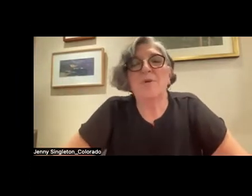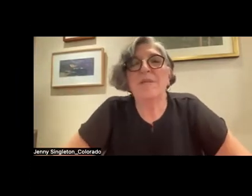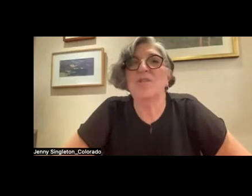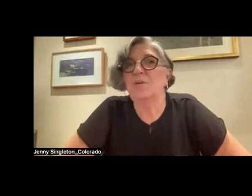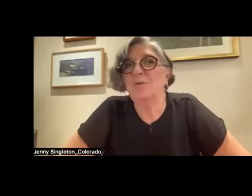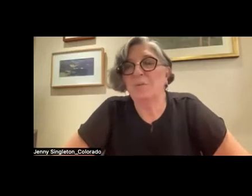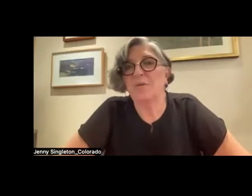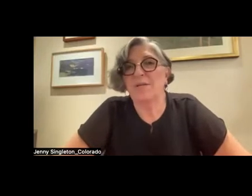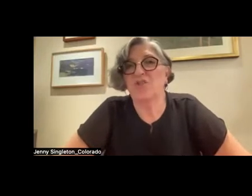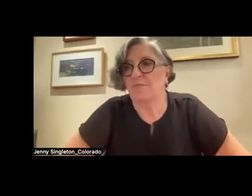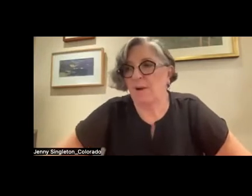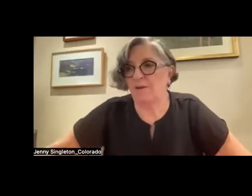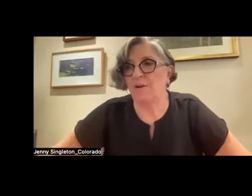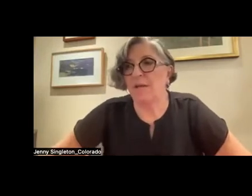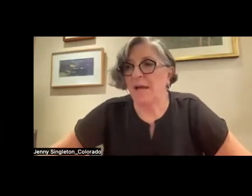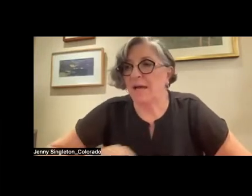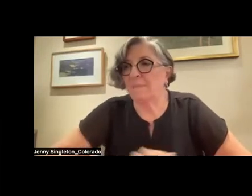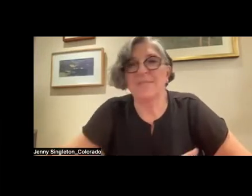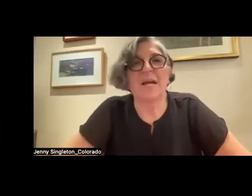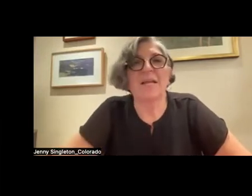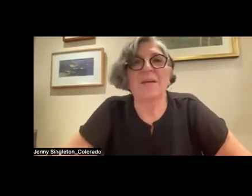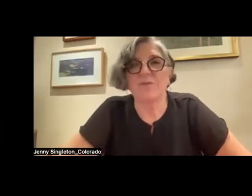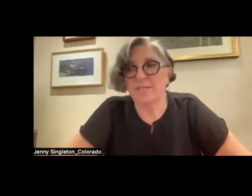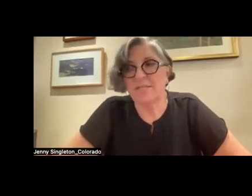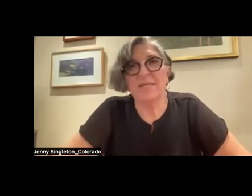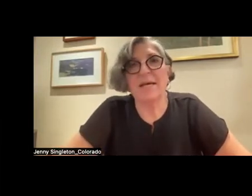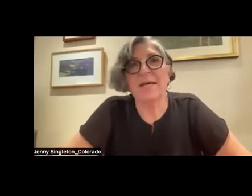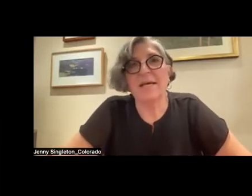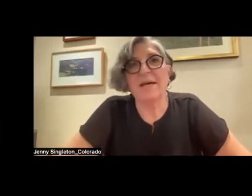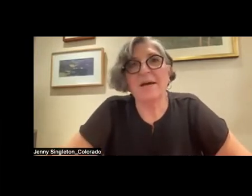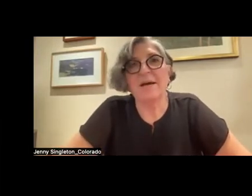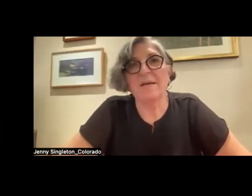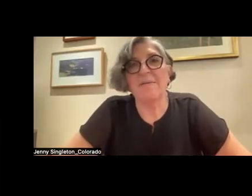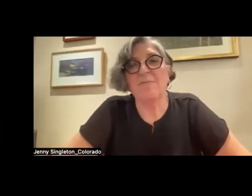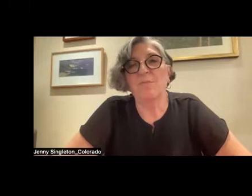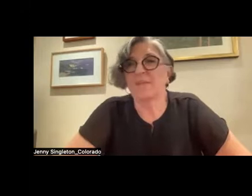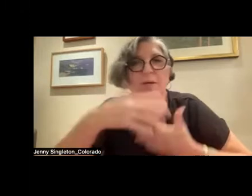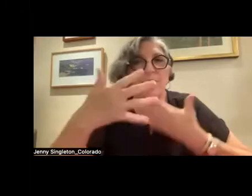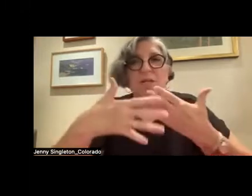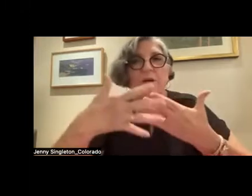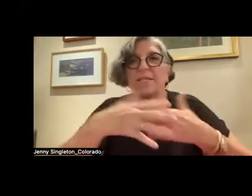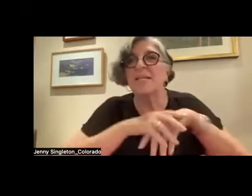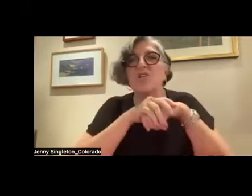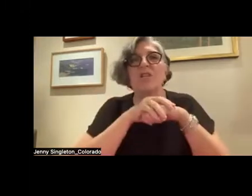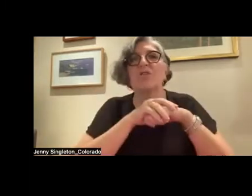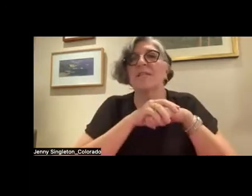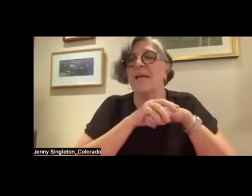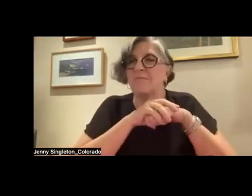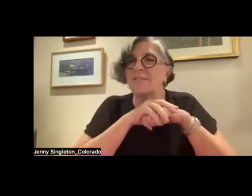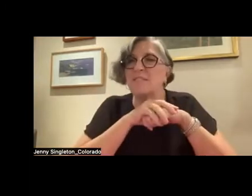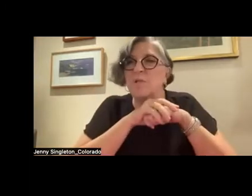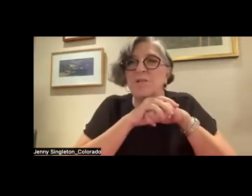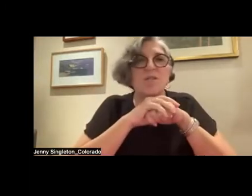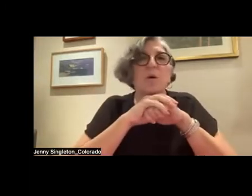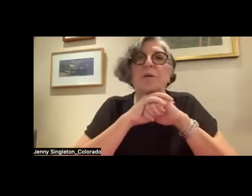So moving to the question of whether sign languages what the linguistic organization looks like